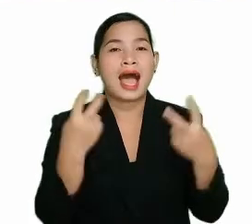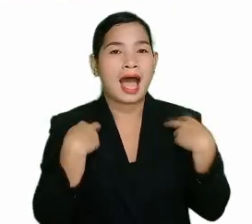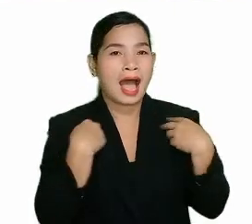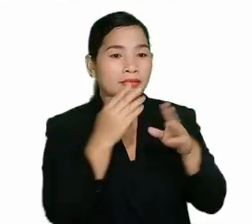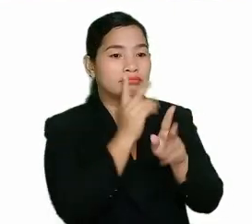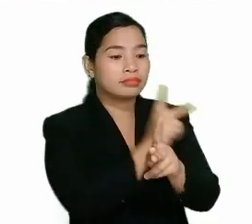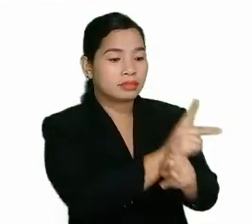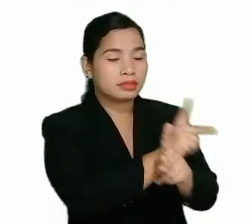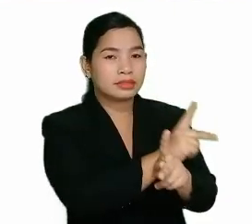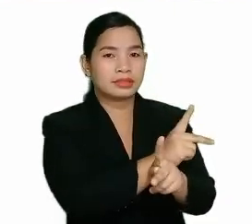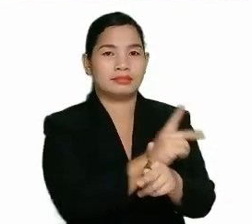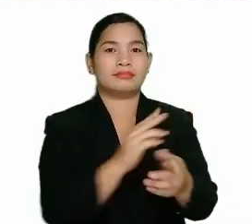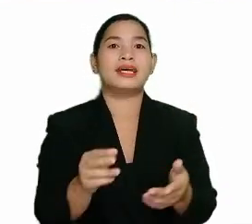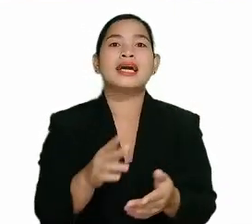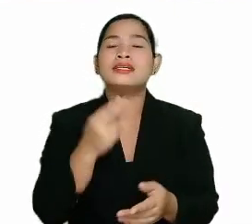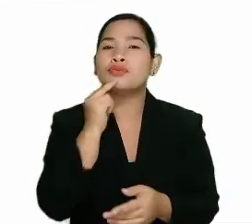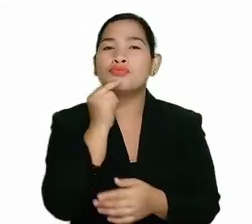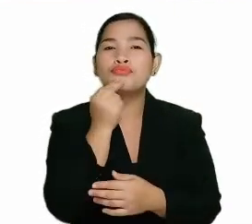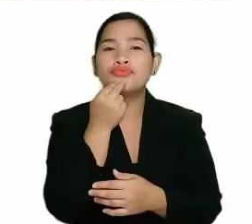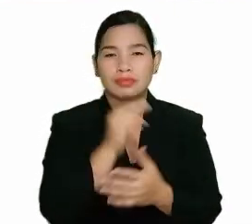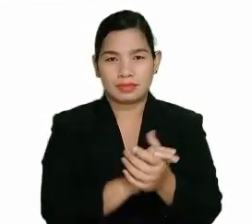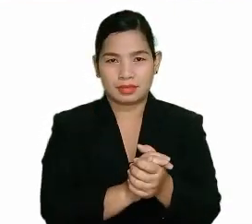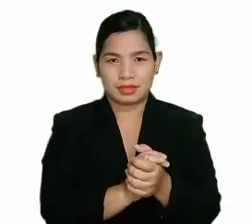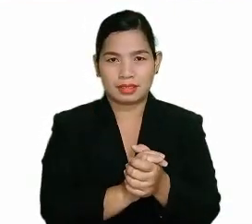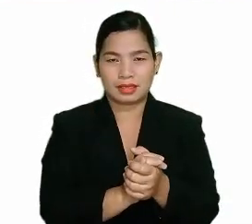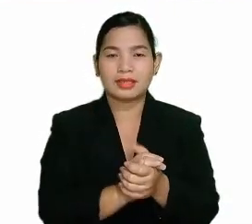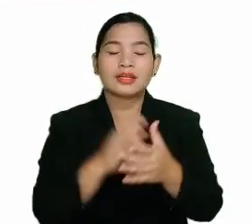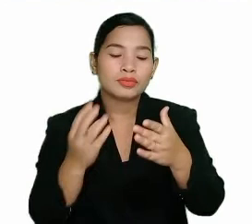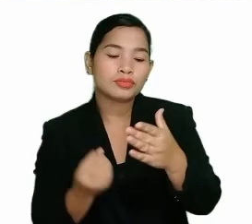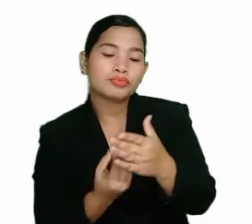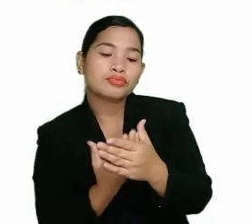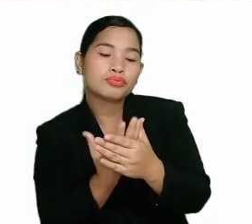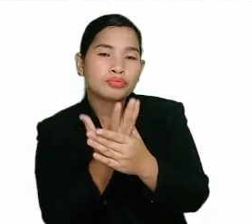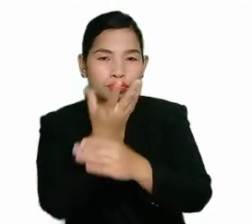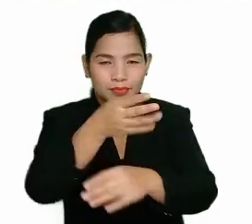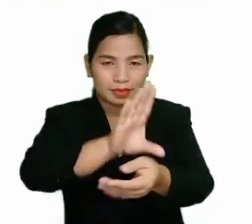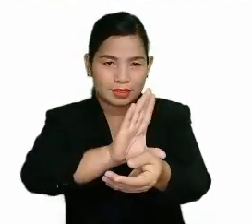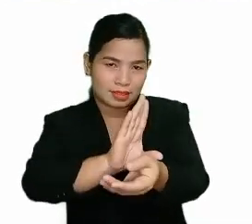nutrients and increasing cell size during cell growth.